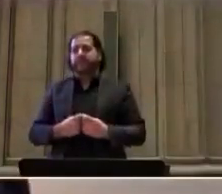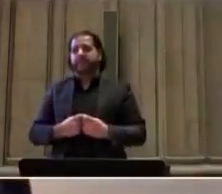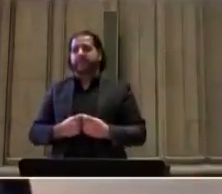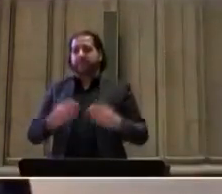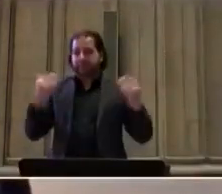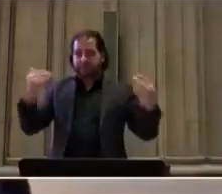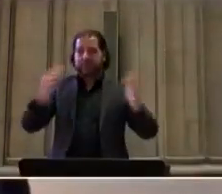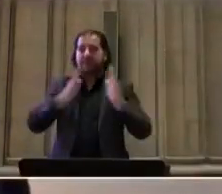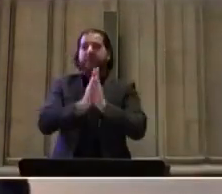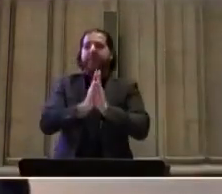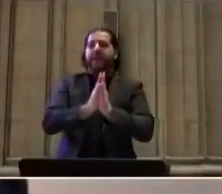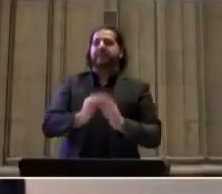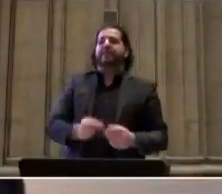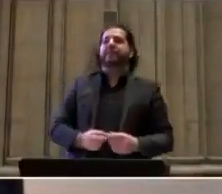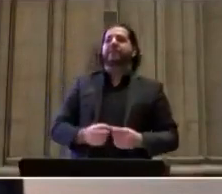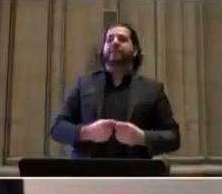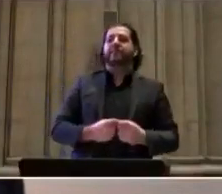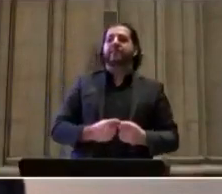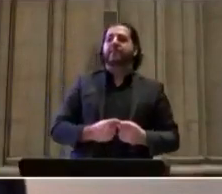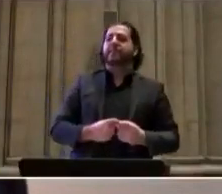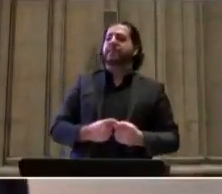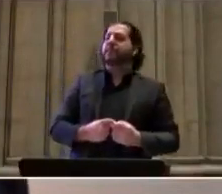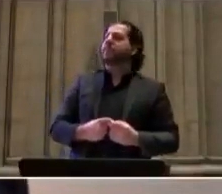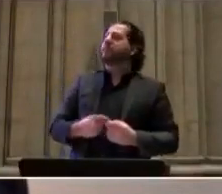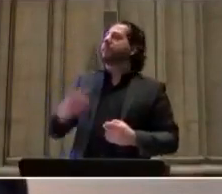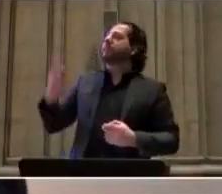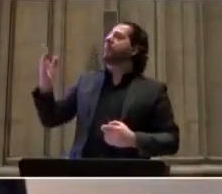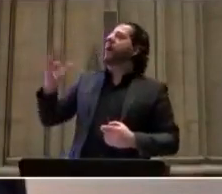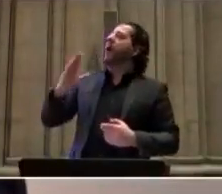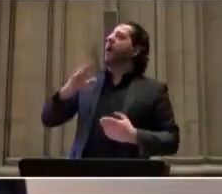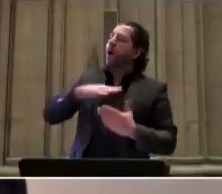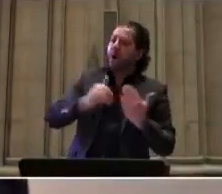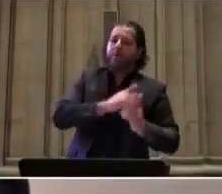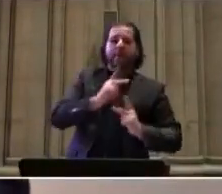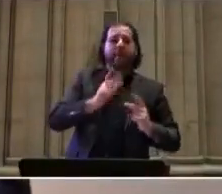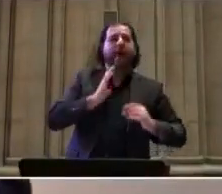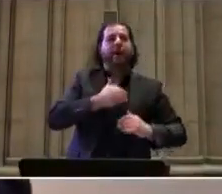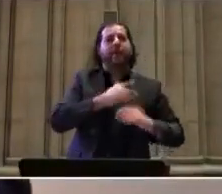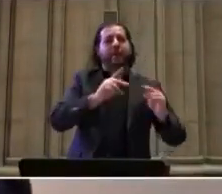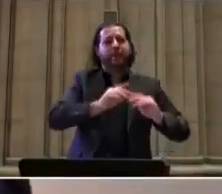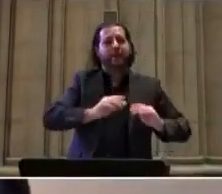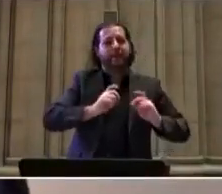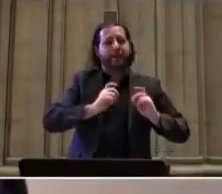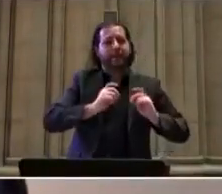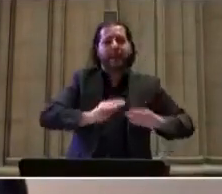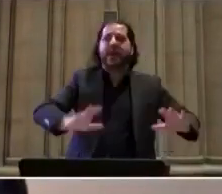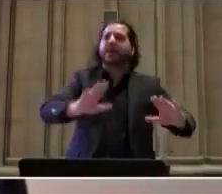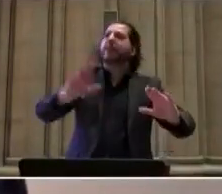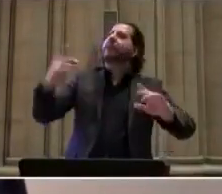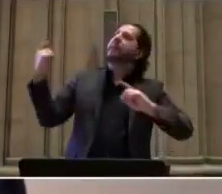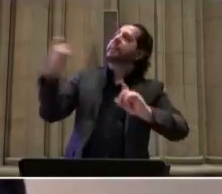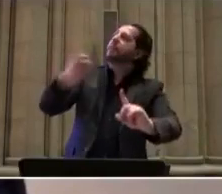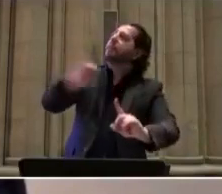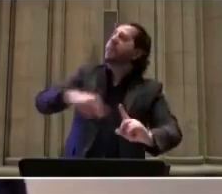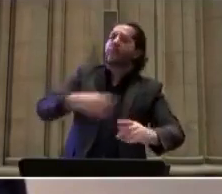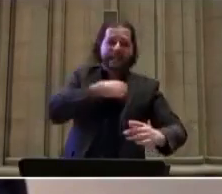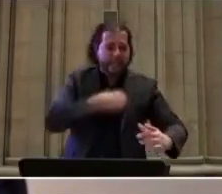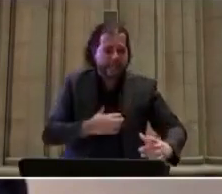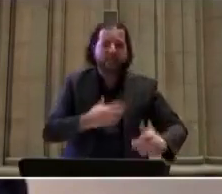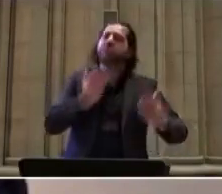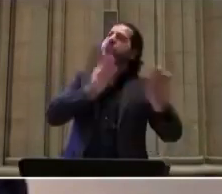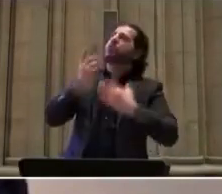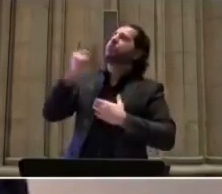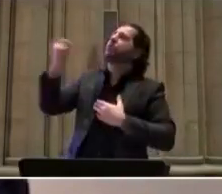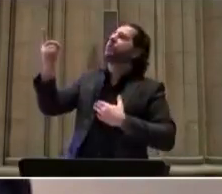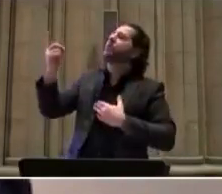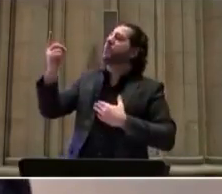Let us pray. Give to all the people of our land, O God, the desire to serve you in their life's work